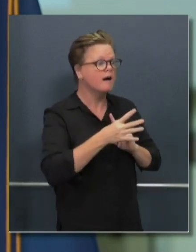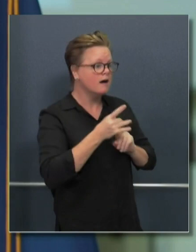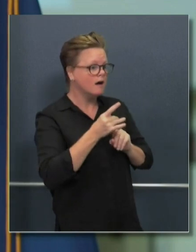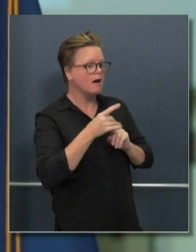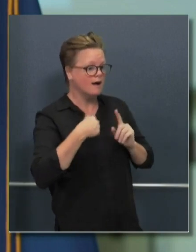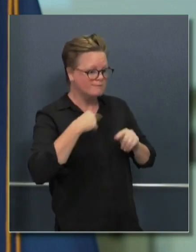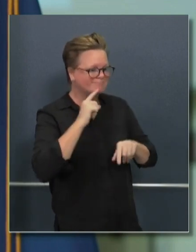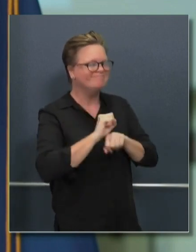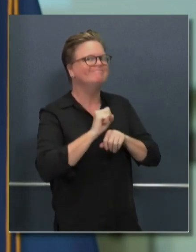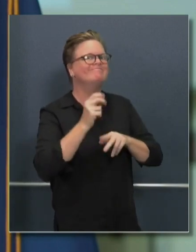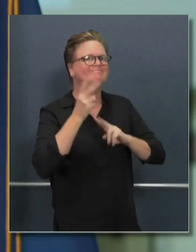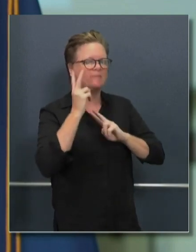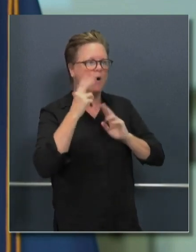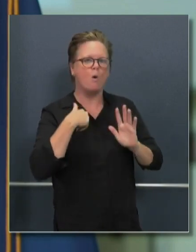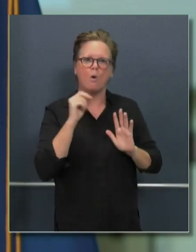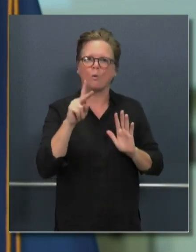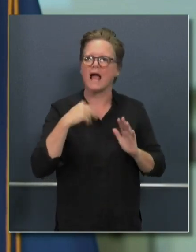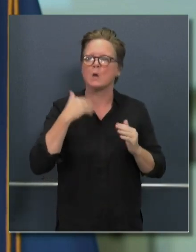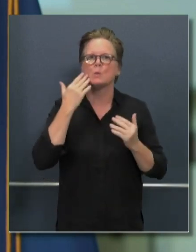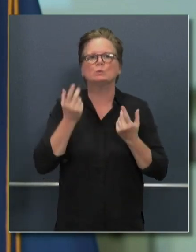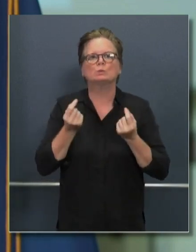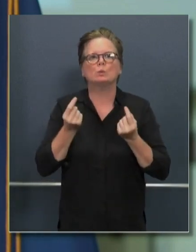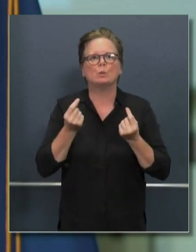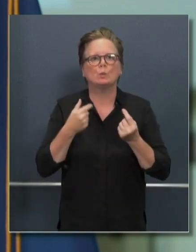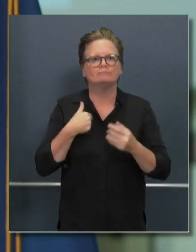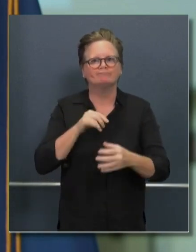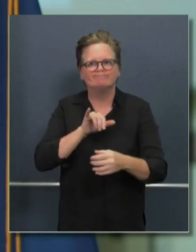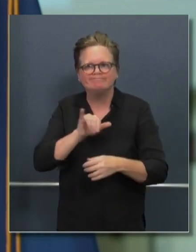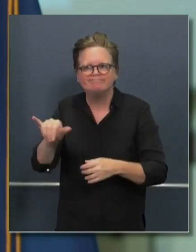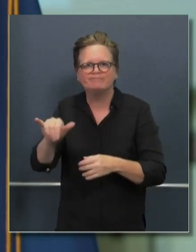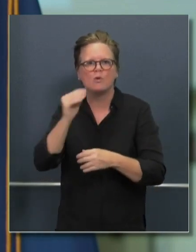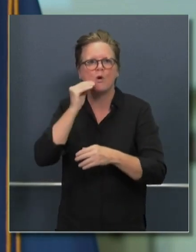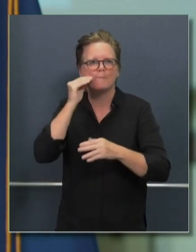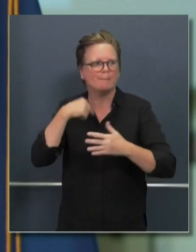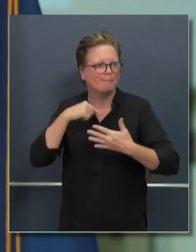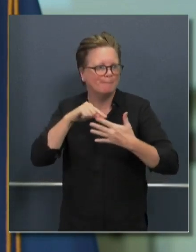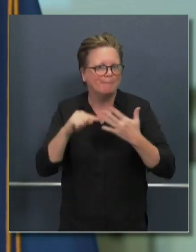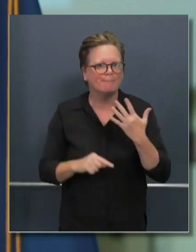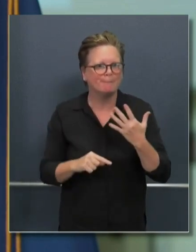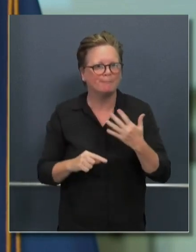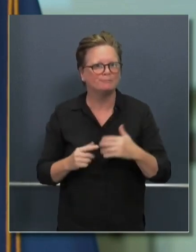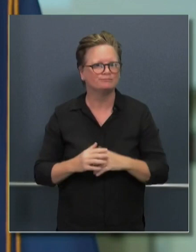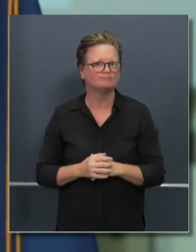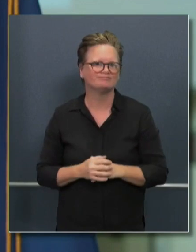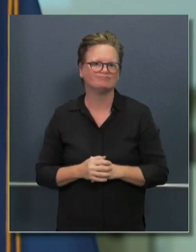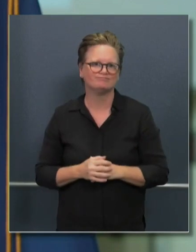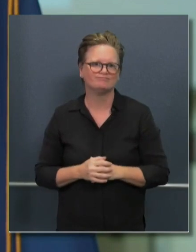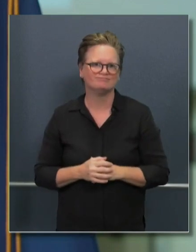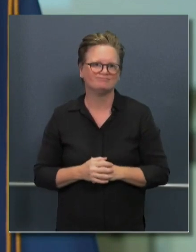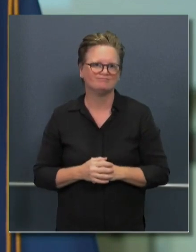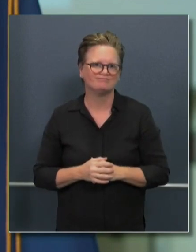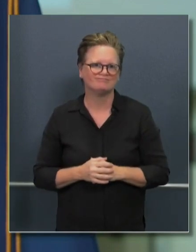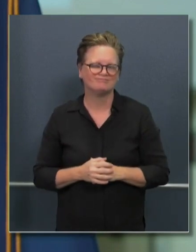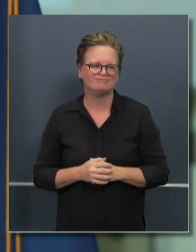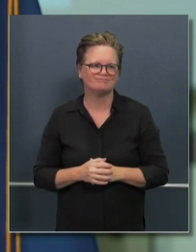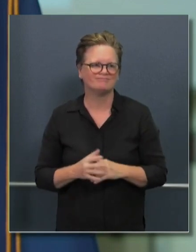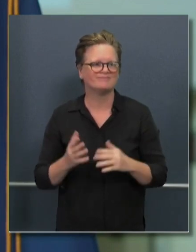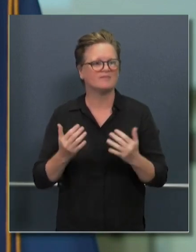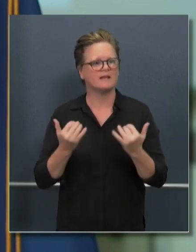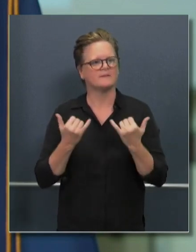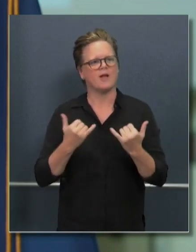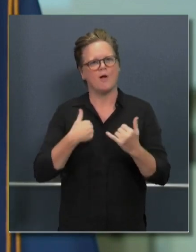final point of personal privilege, I just want to thank our team, Abby, others that just done a magnificent job on something